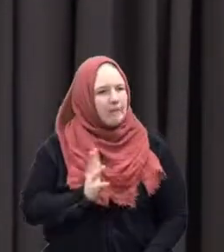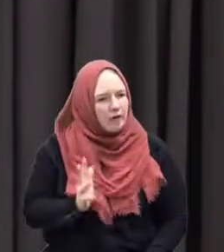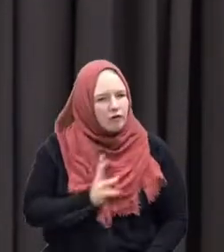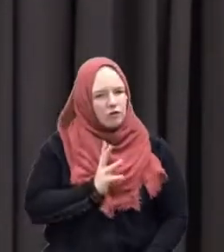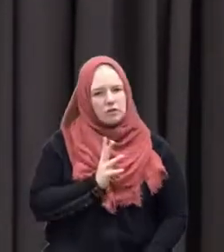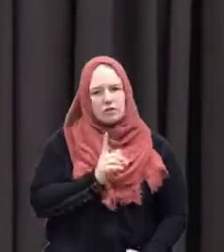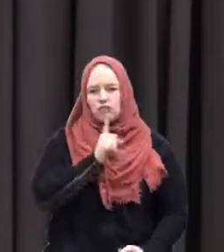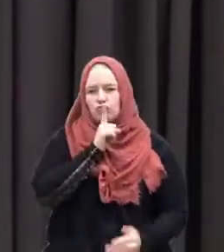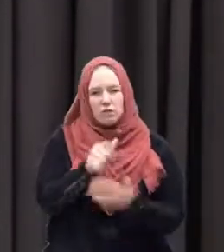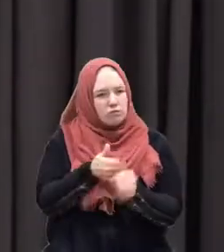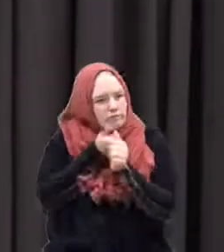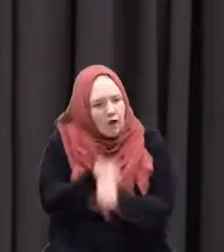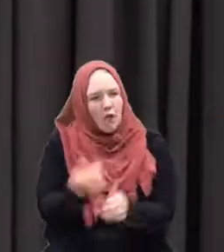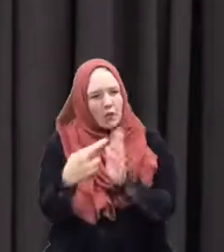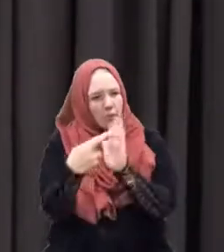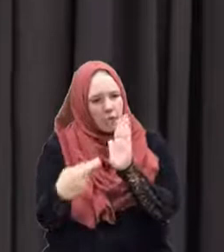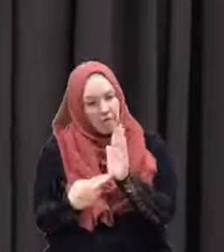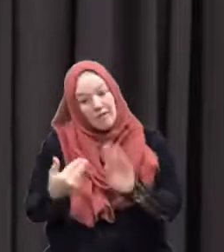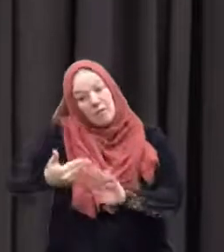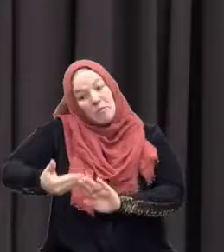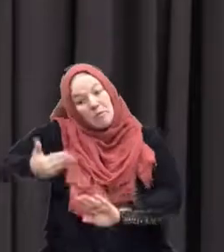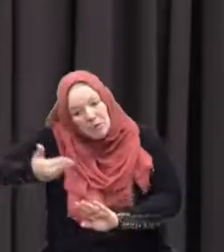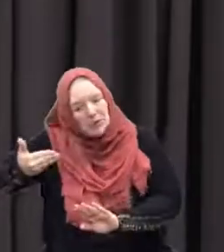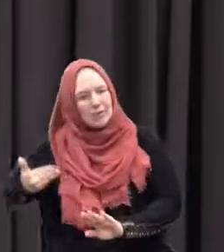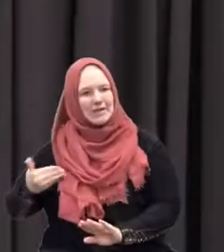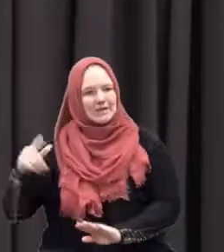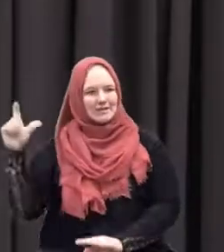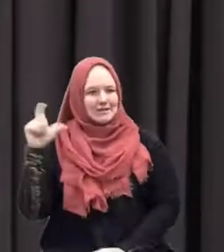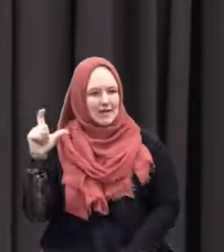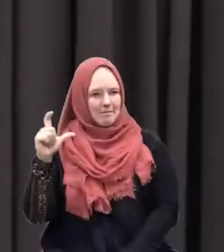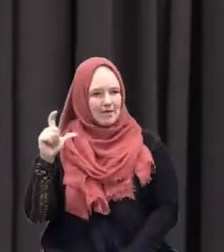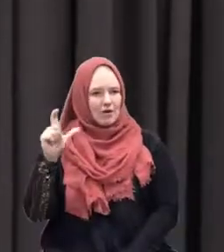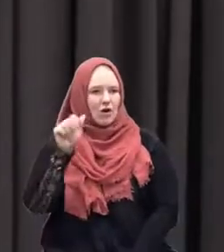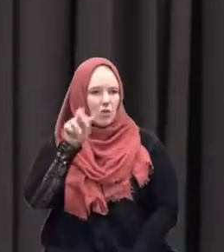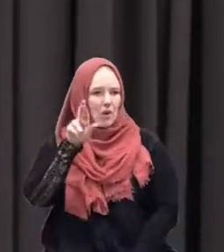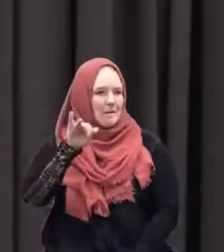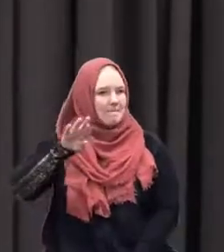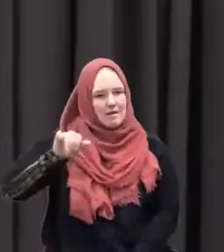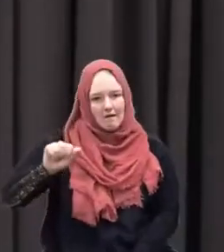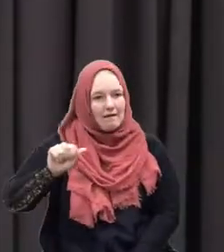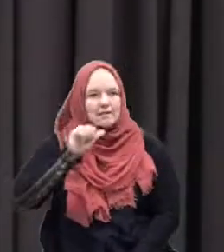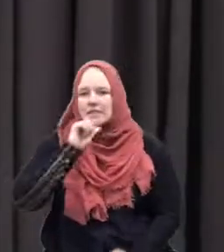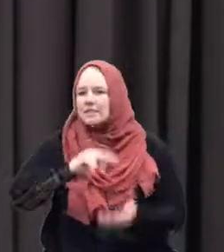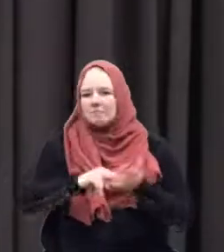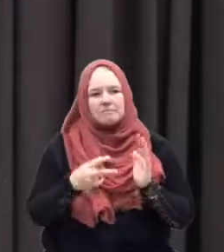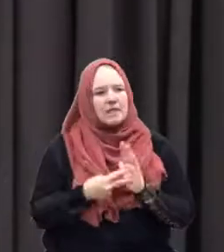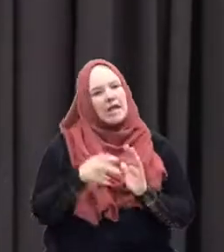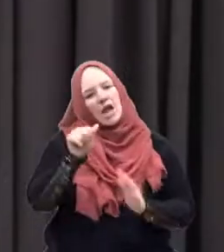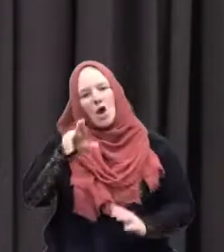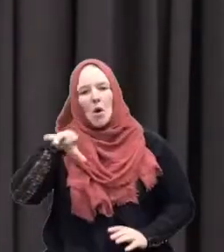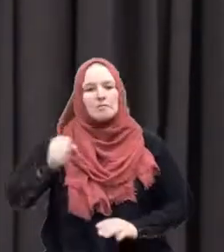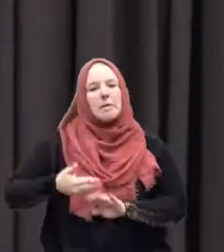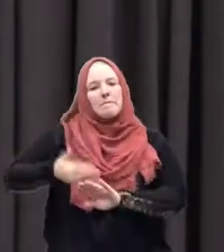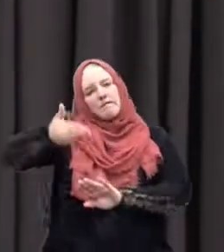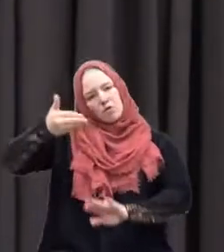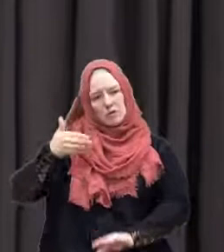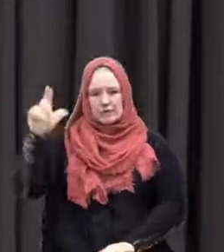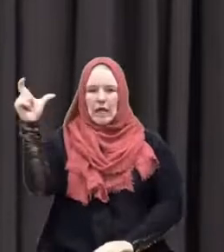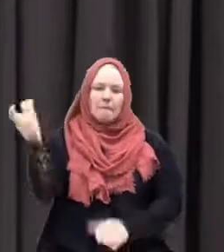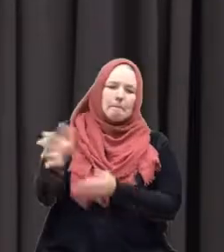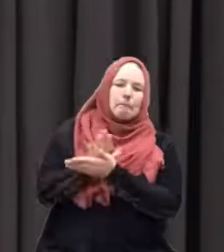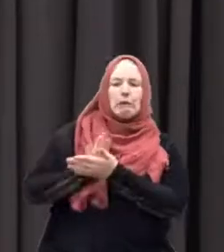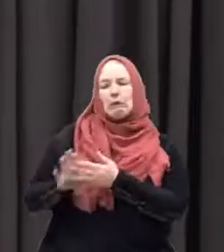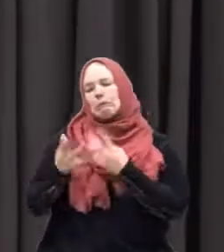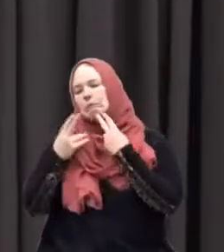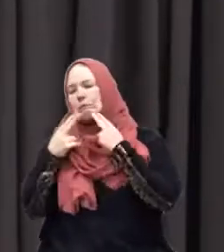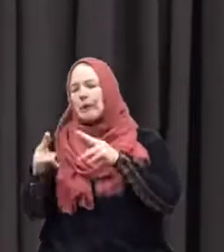and ethics of the pre-Islamic Arabia. It doesn't mean that Arabs before Islam were pure